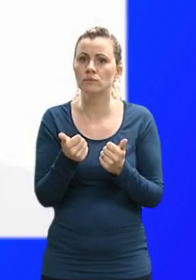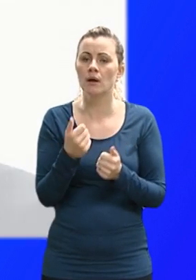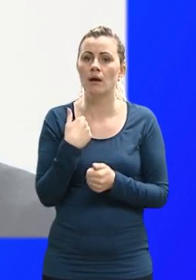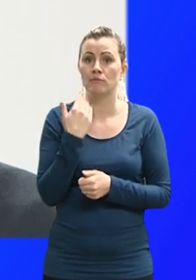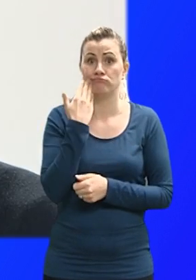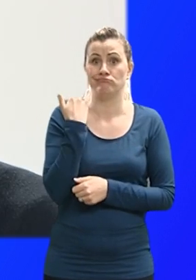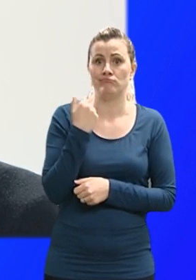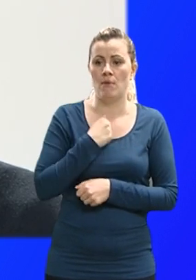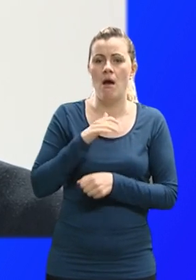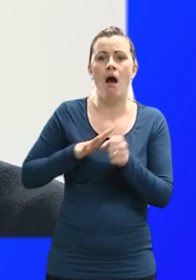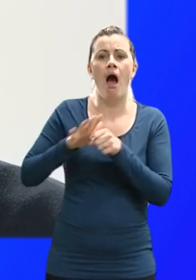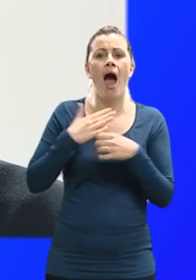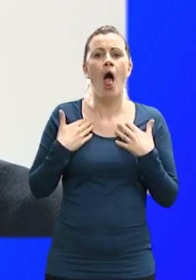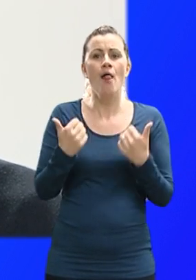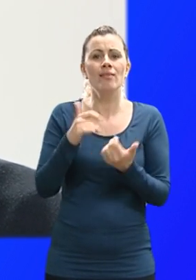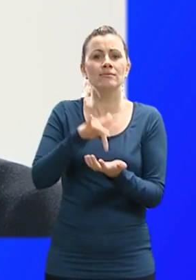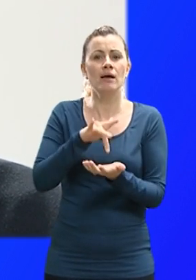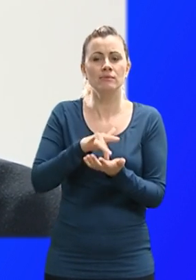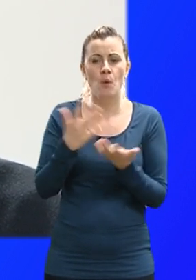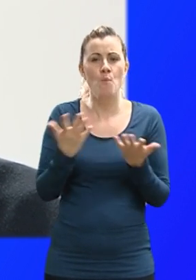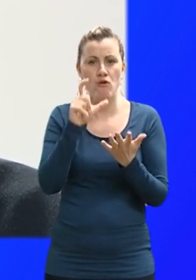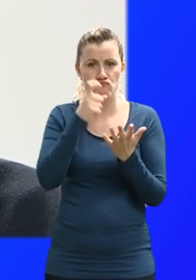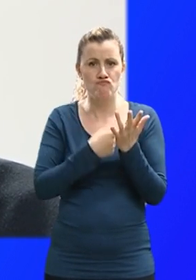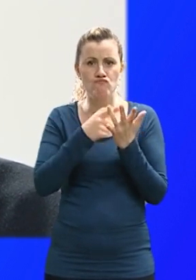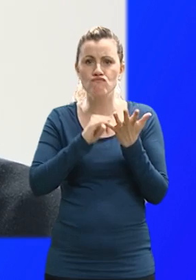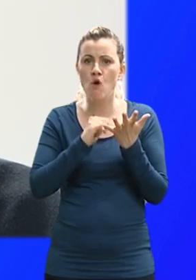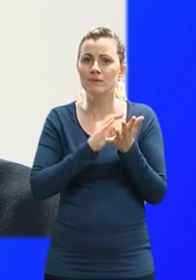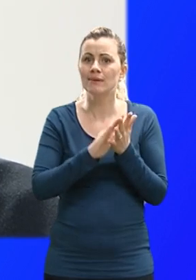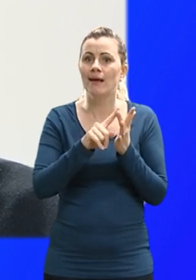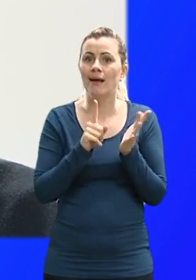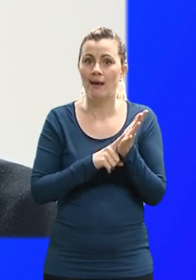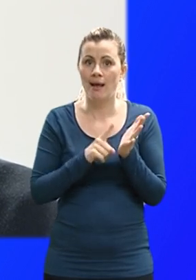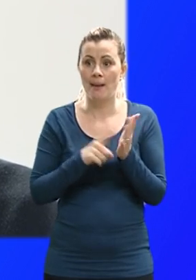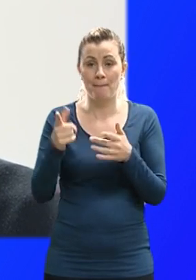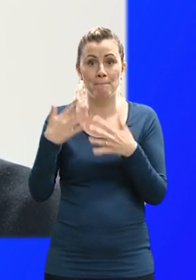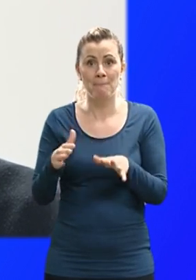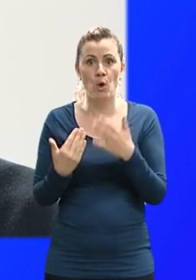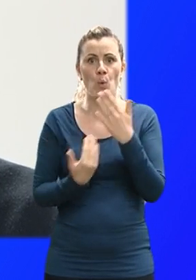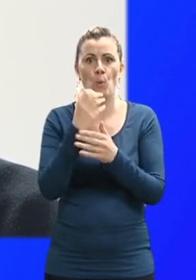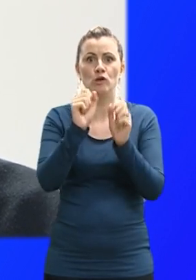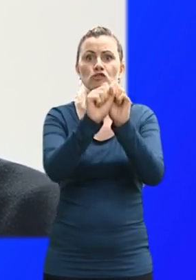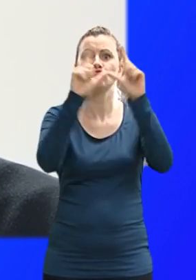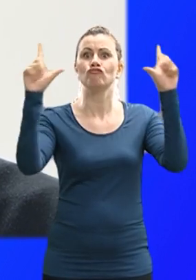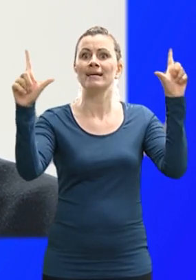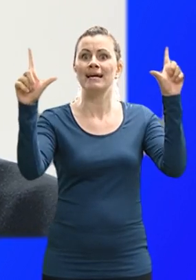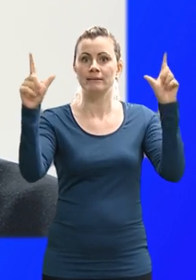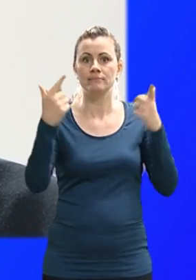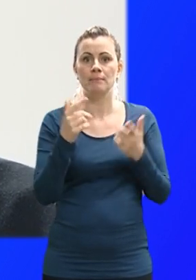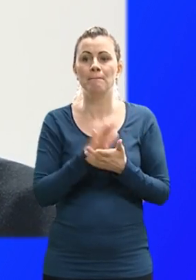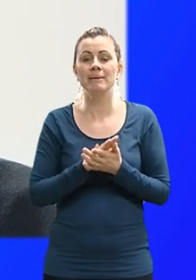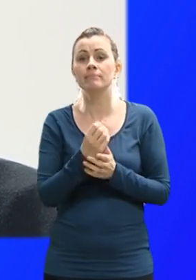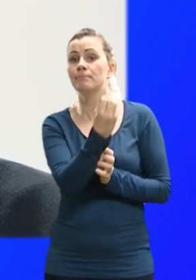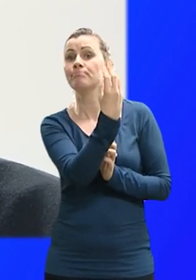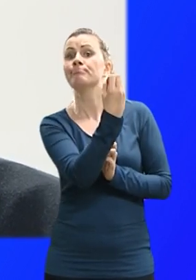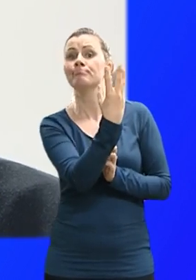appointment. They're quite good, actually. Recently, in our own health centre in Cross Hills, they've put a screen up now,